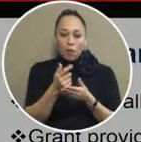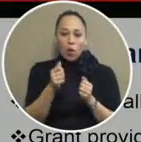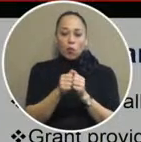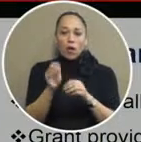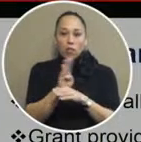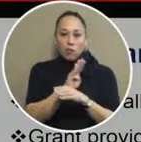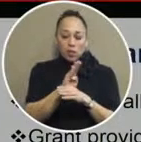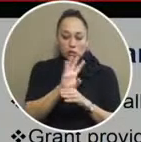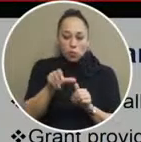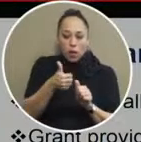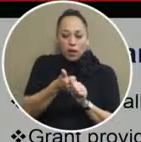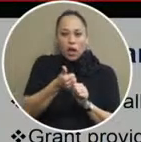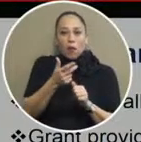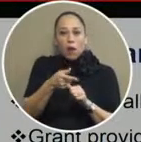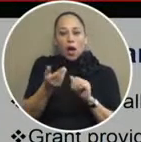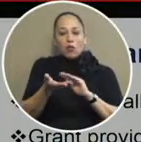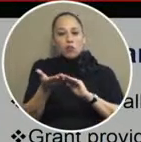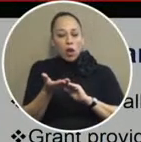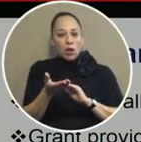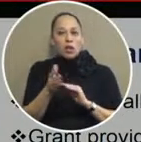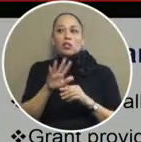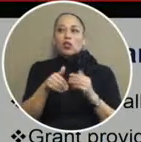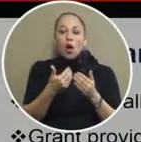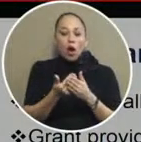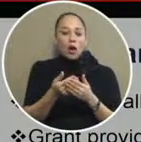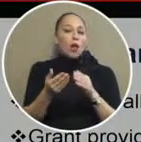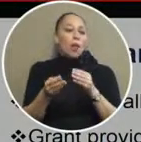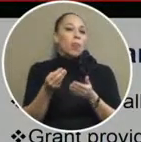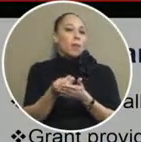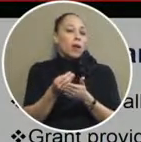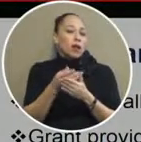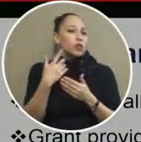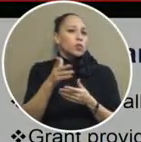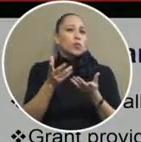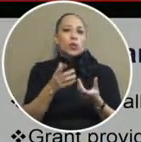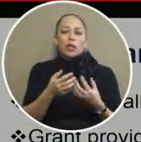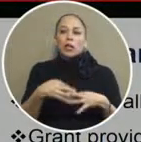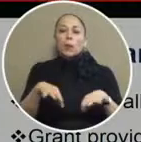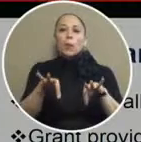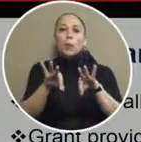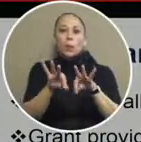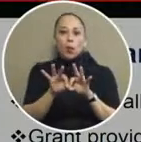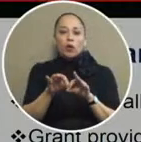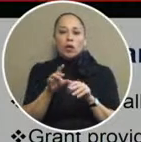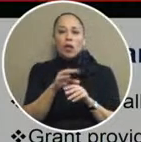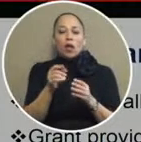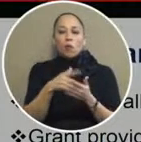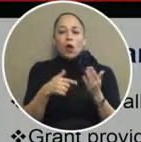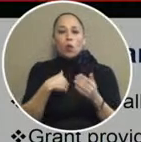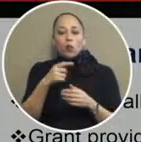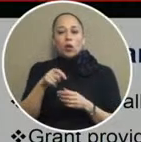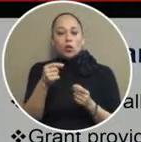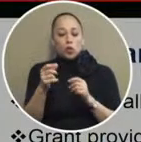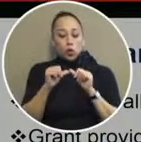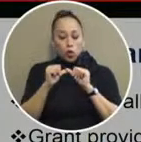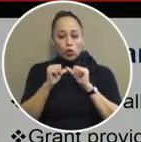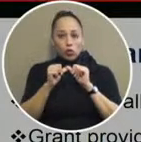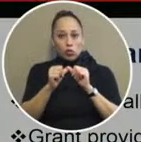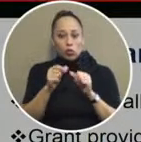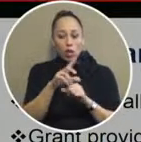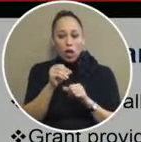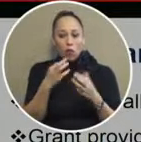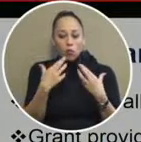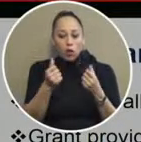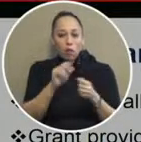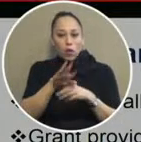businesses get back up and running. So all of these different pots of money are critical in getting us back to where we need to be to continue to build and recover from